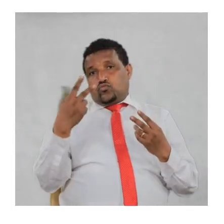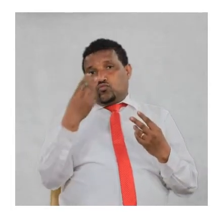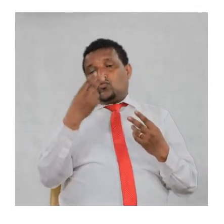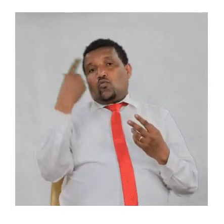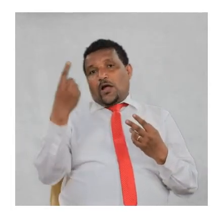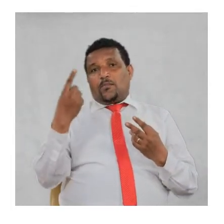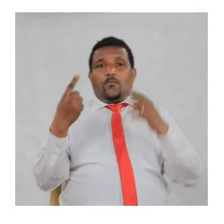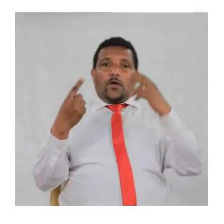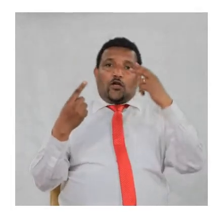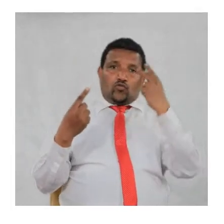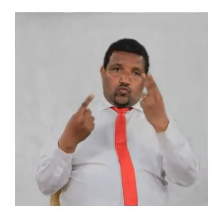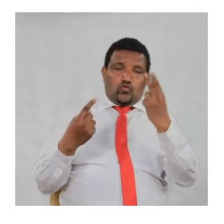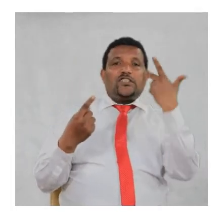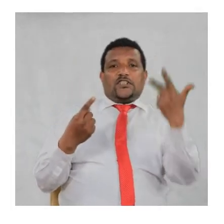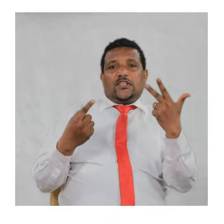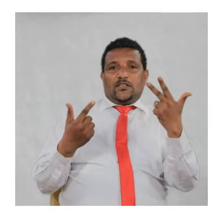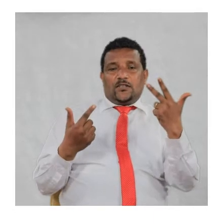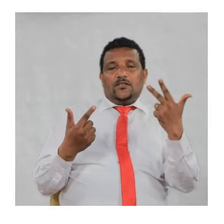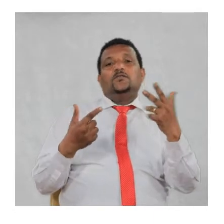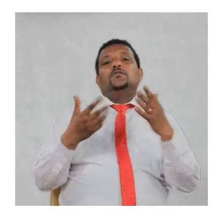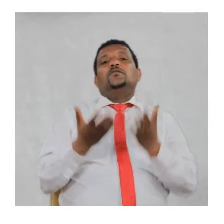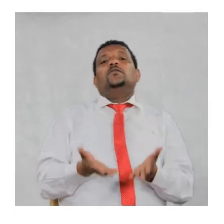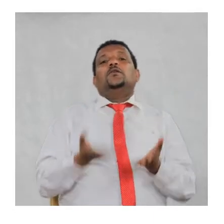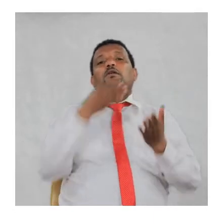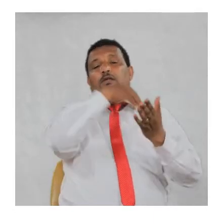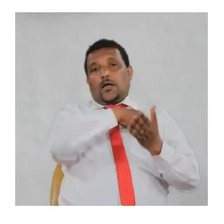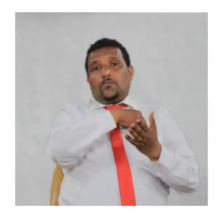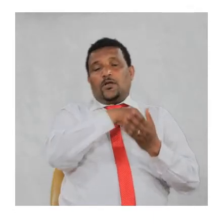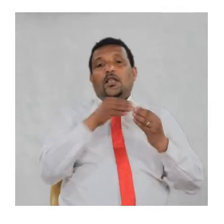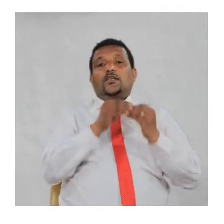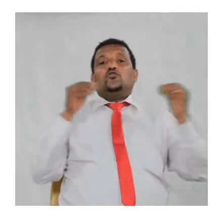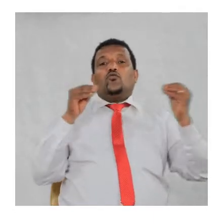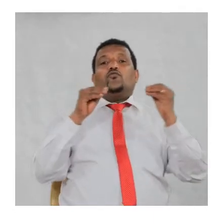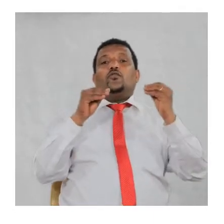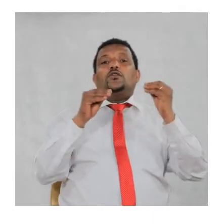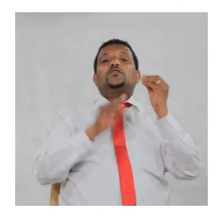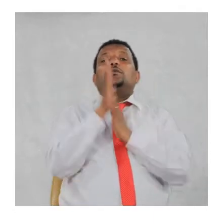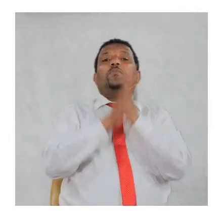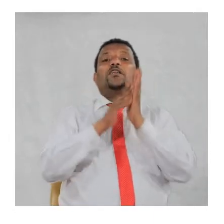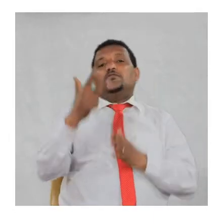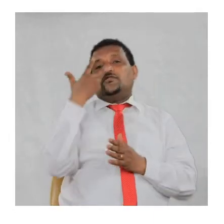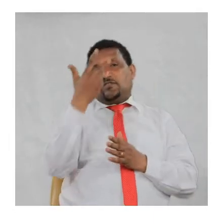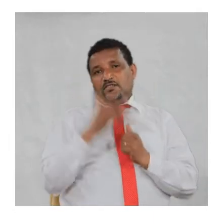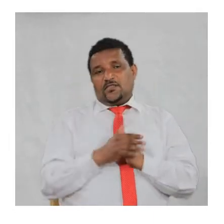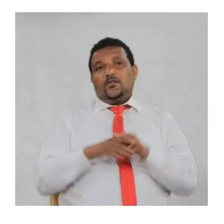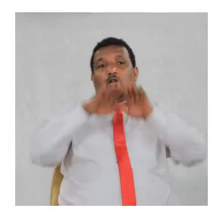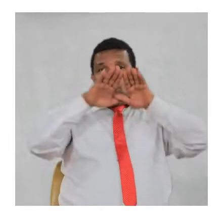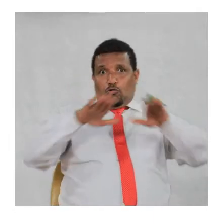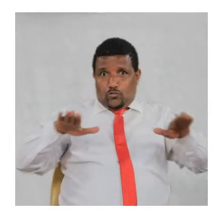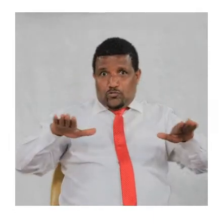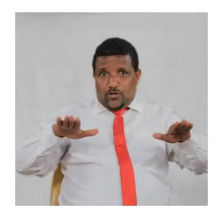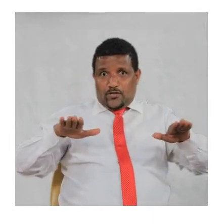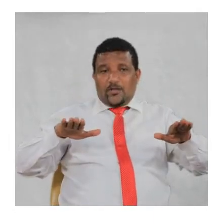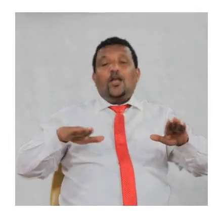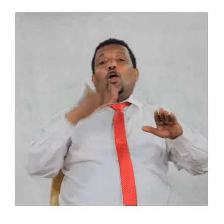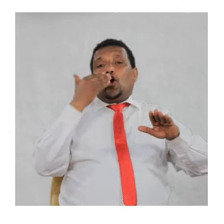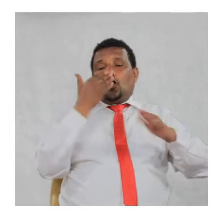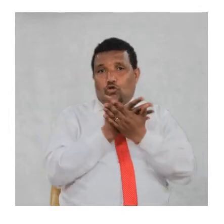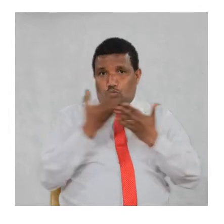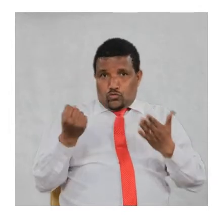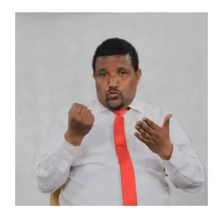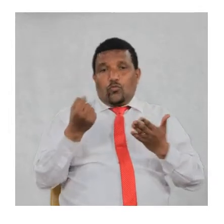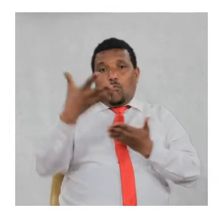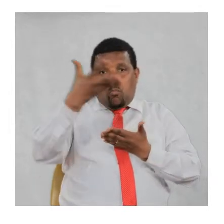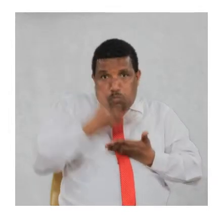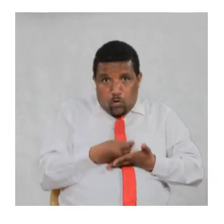and then we left with the income elasticity of demand, which is 3. So we can conclude that the good